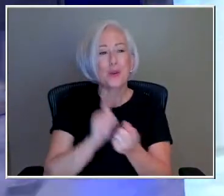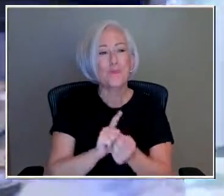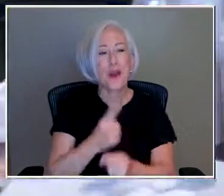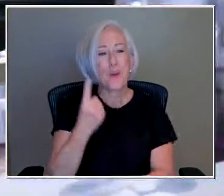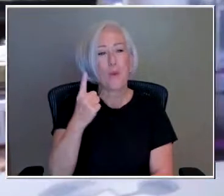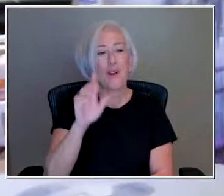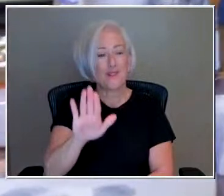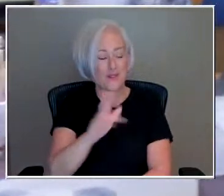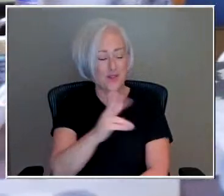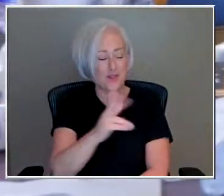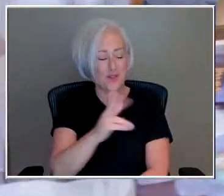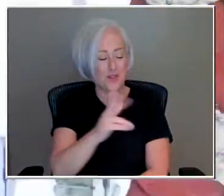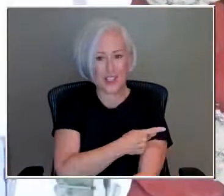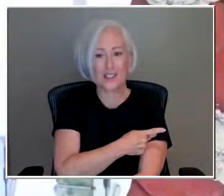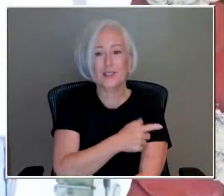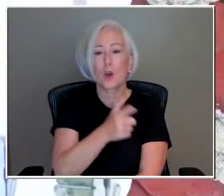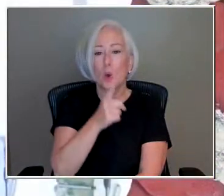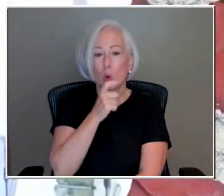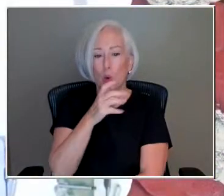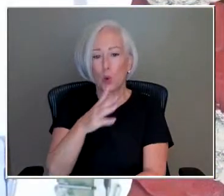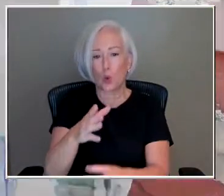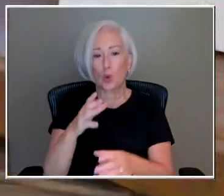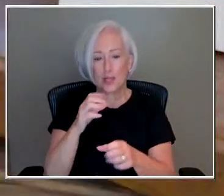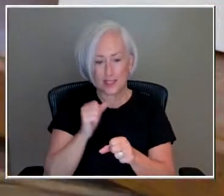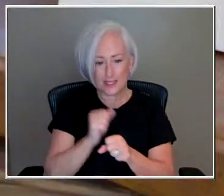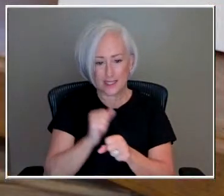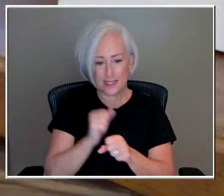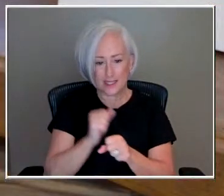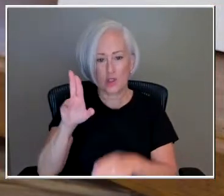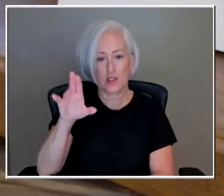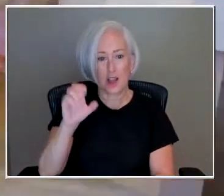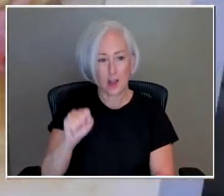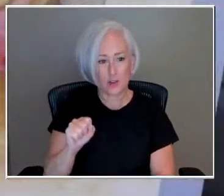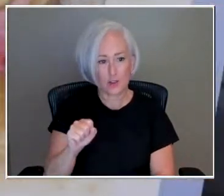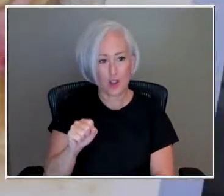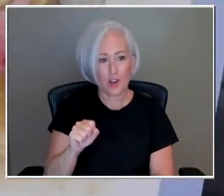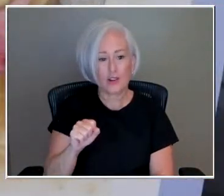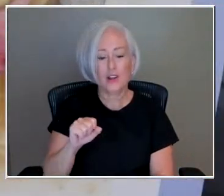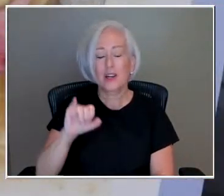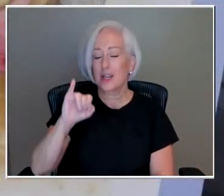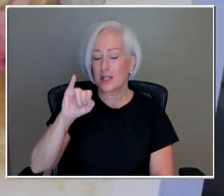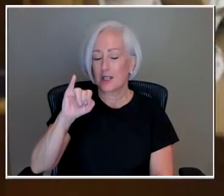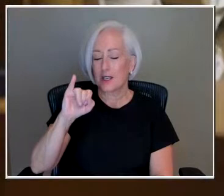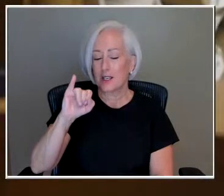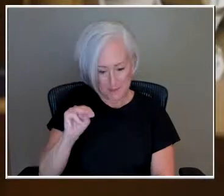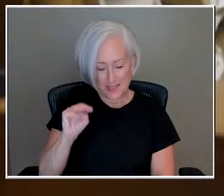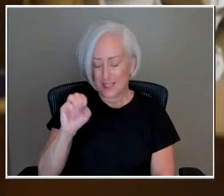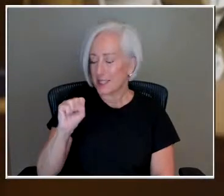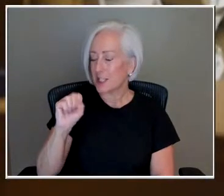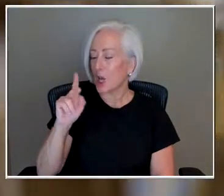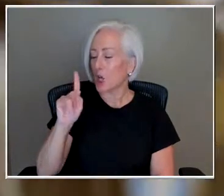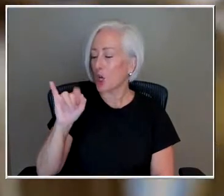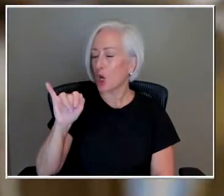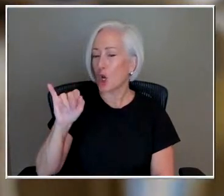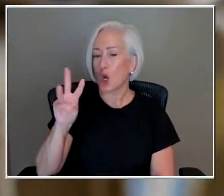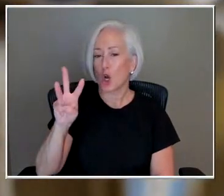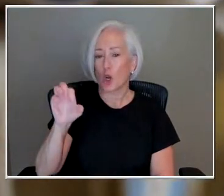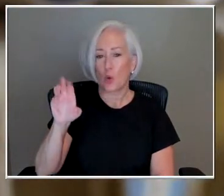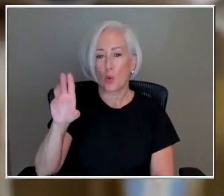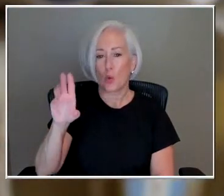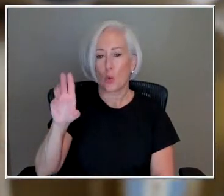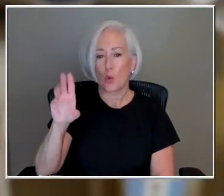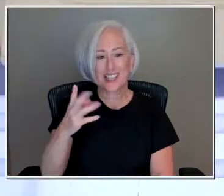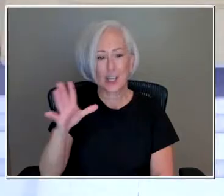received the Focused Ultrasound, Carlene Kirkwood. She loves to paint. This is a look inside her studio, just some beautiful, beautiful work. This made